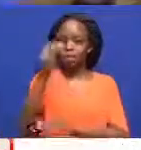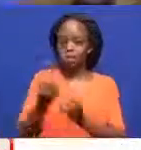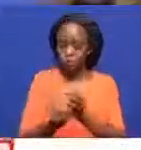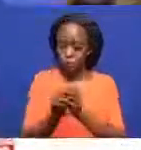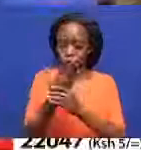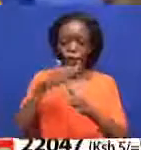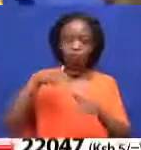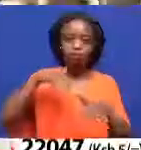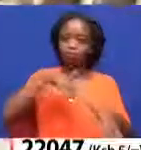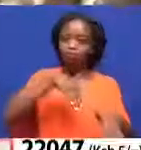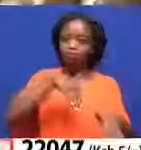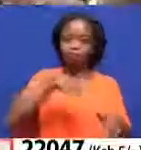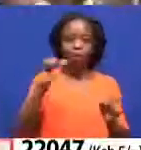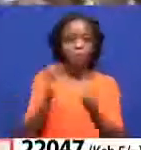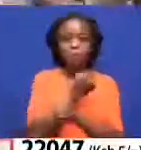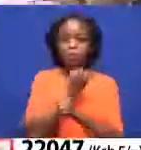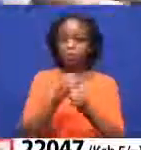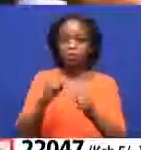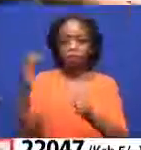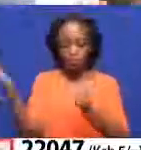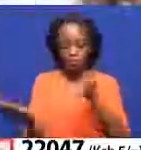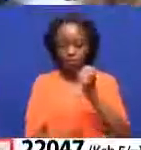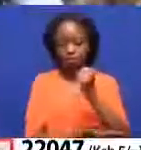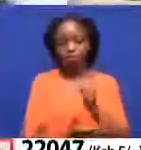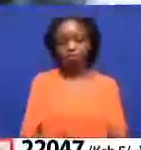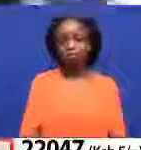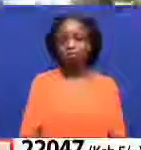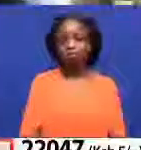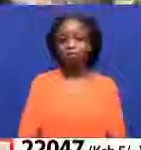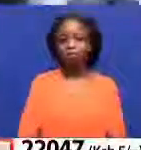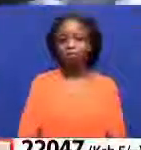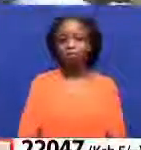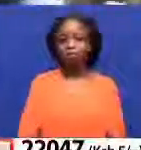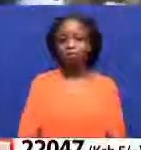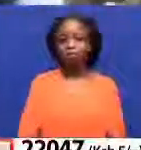uwezi kata. Calvin Chitwa, TV 47, Elgeyo Marakwet County.